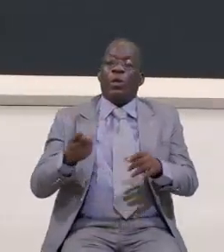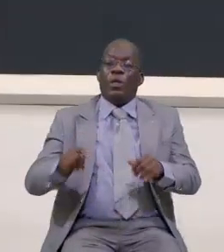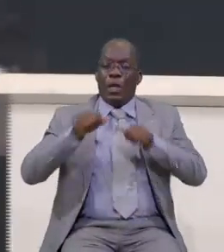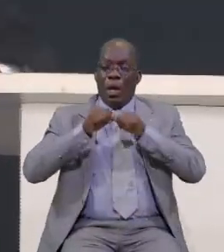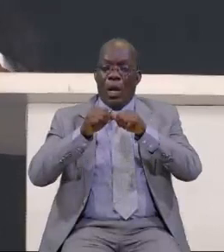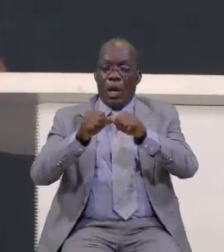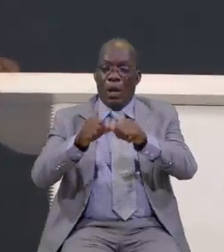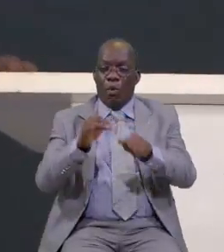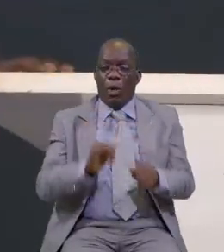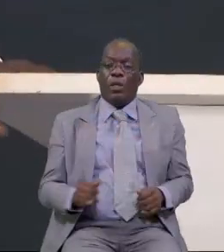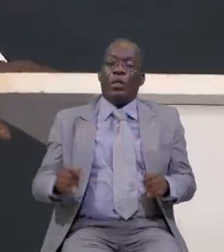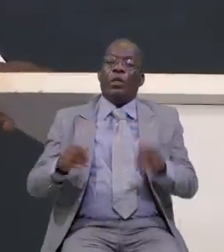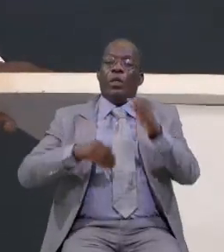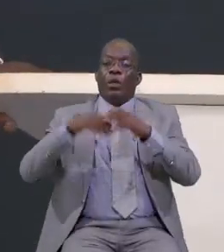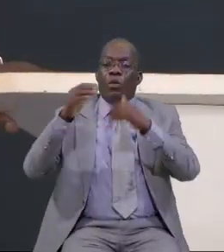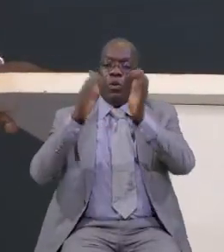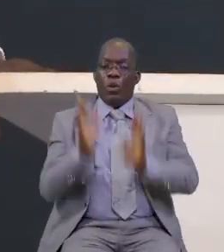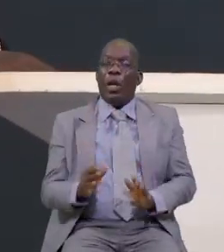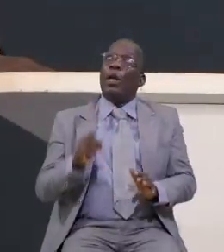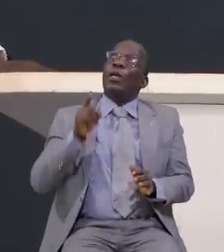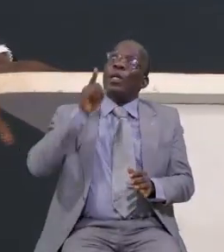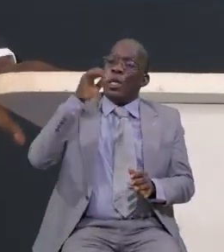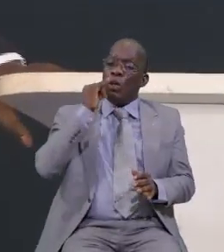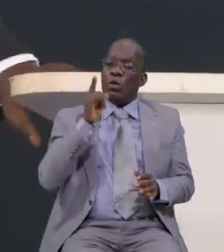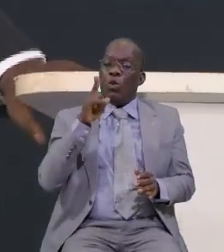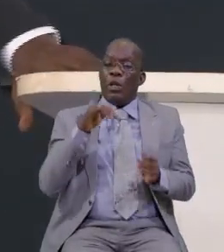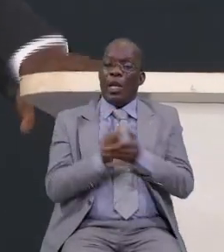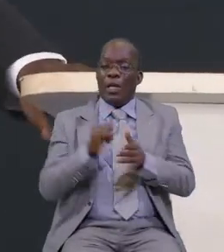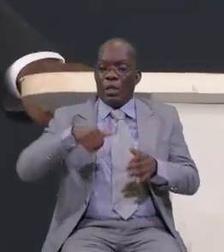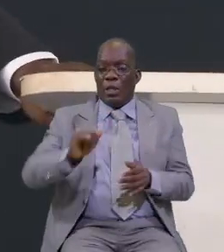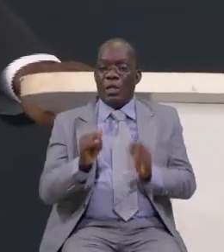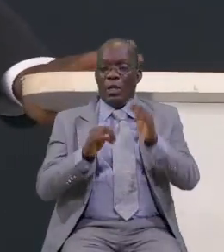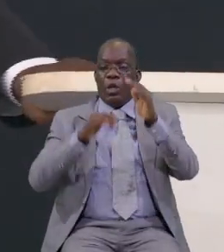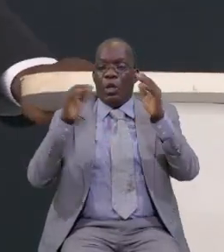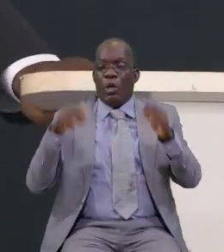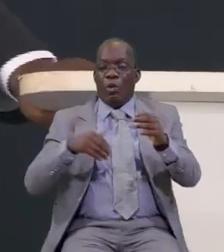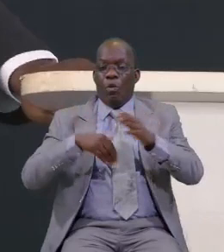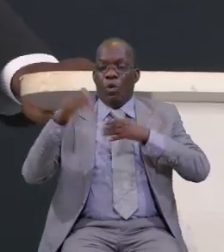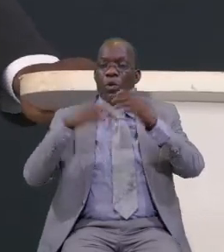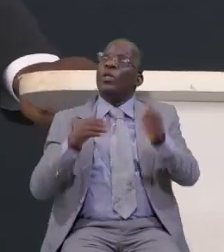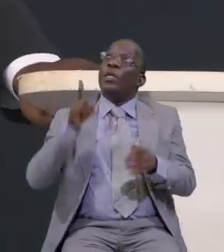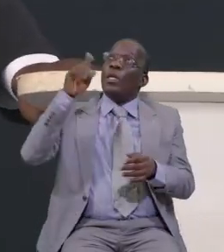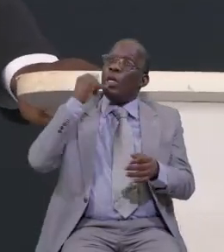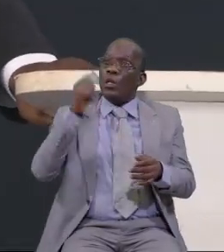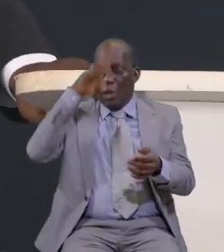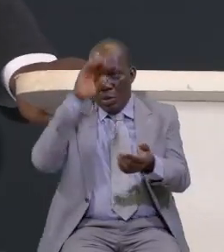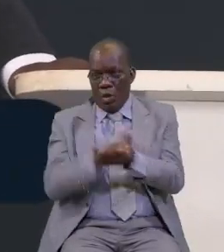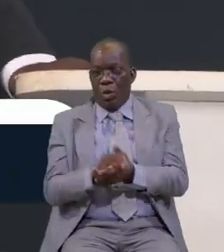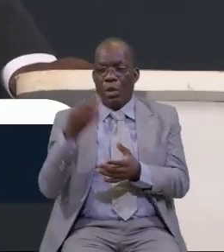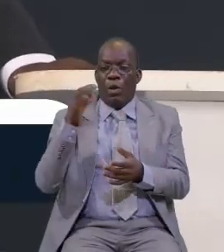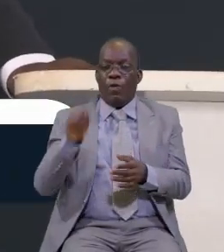still building, is abiding. And is the bridegroom, is still the bridegroom of the church. The